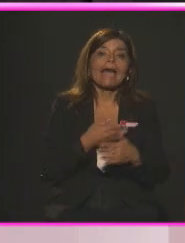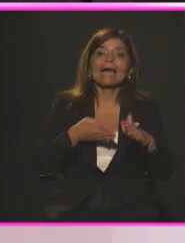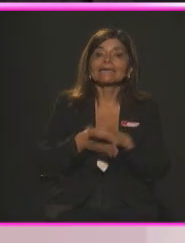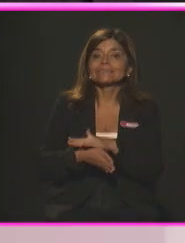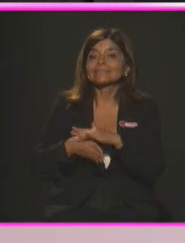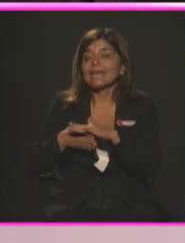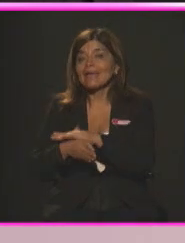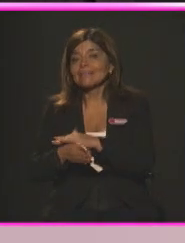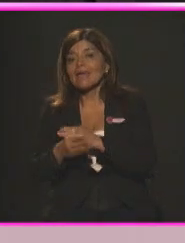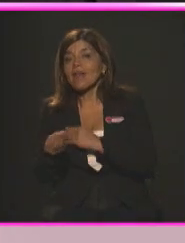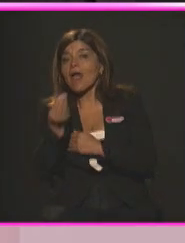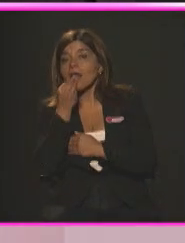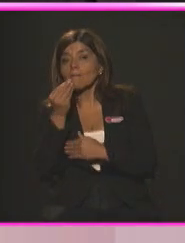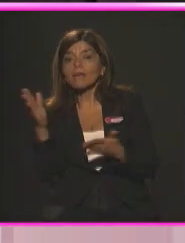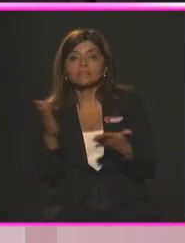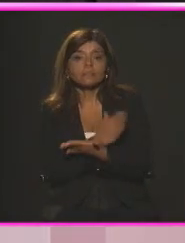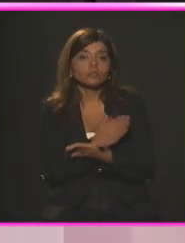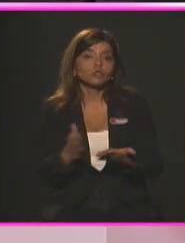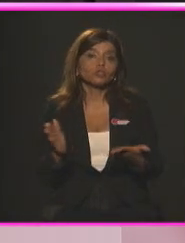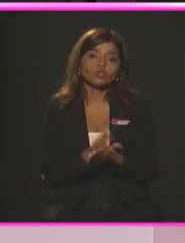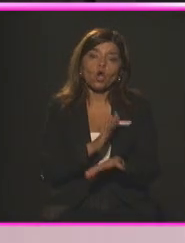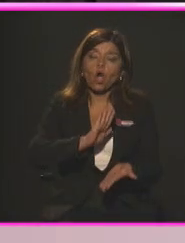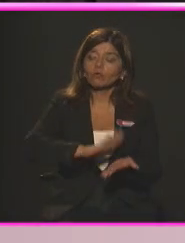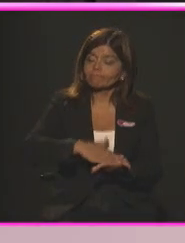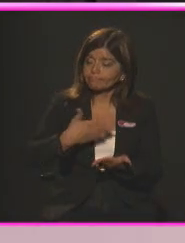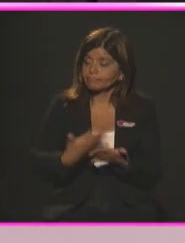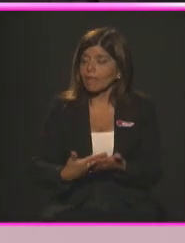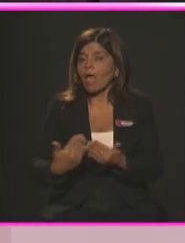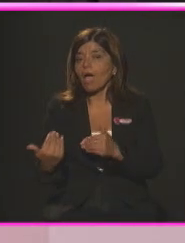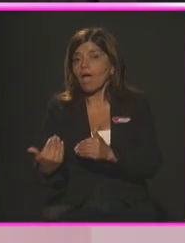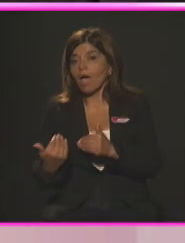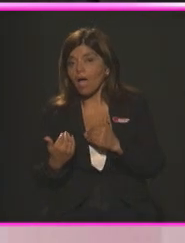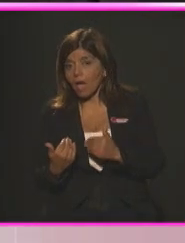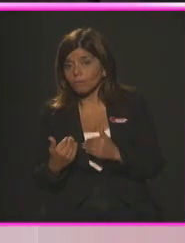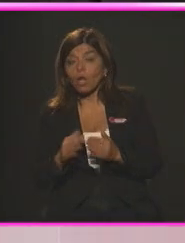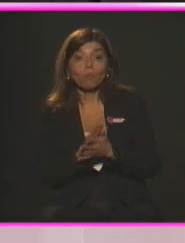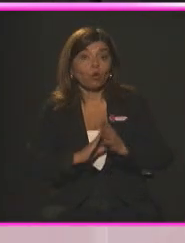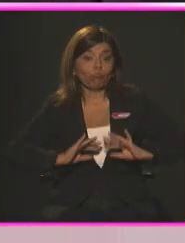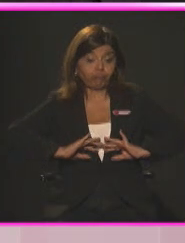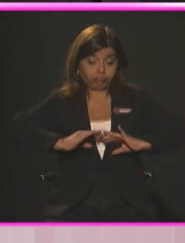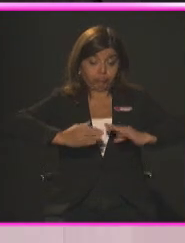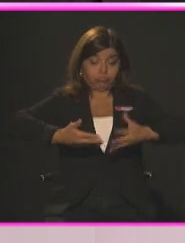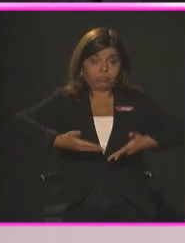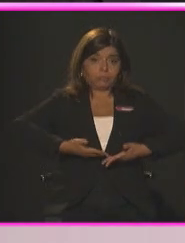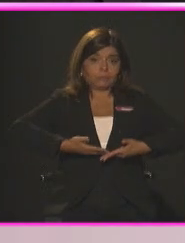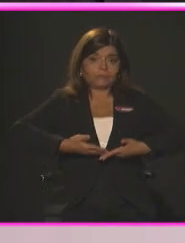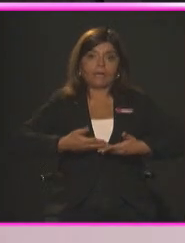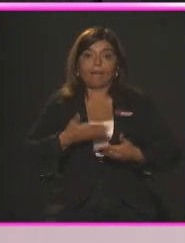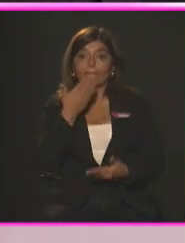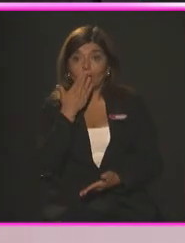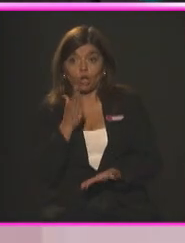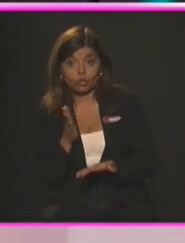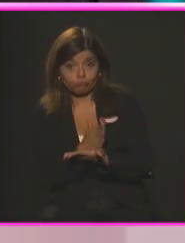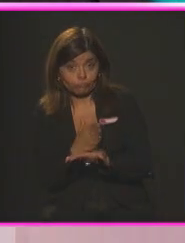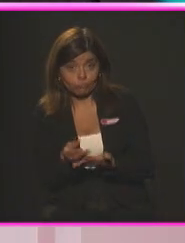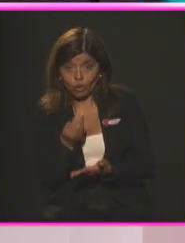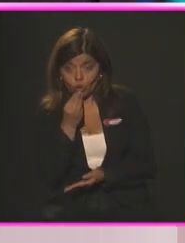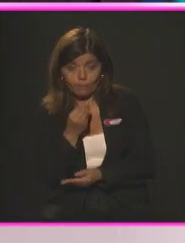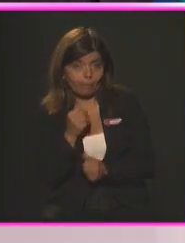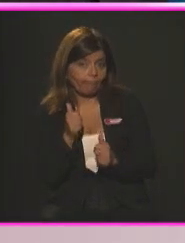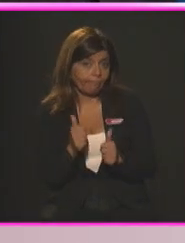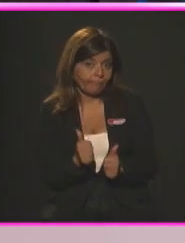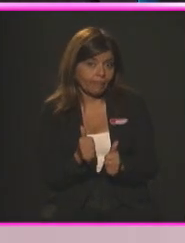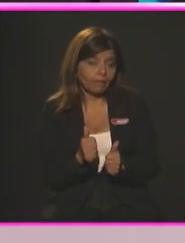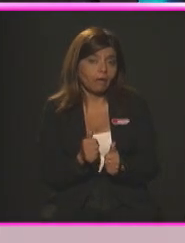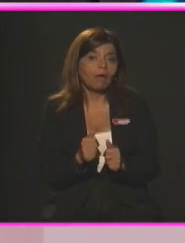support pregnancy, which is the best way to combat childhood malnutrition, where you could perhaps ask, should I eat this produce or that produce so